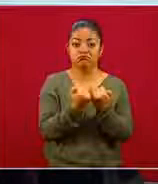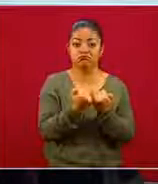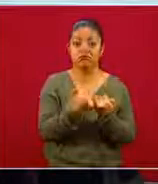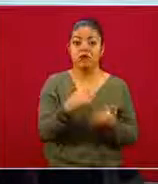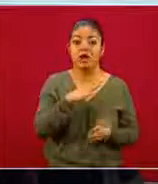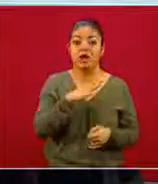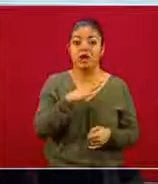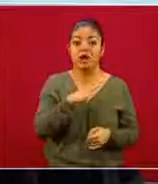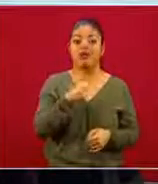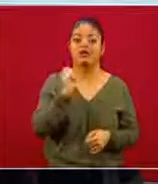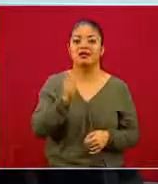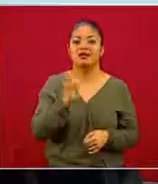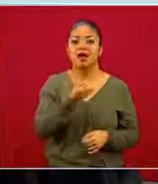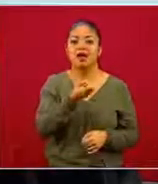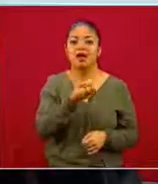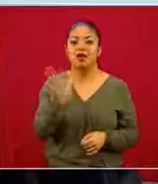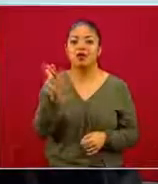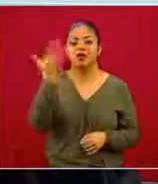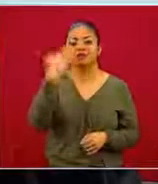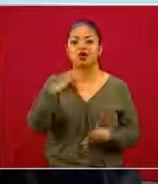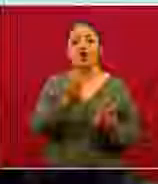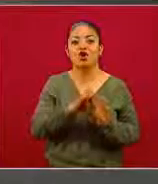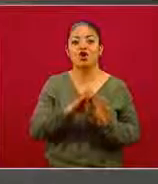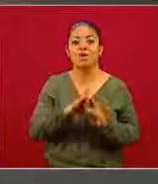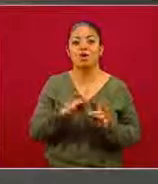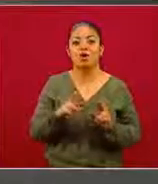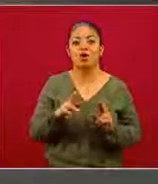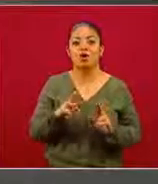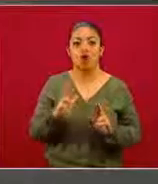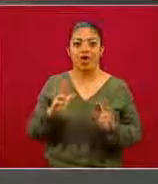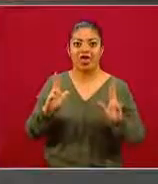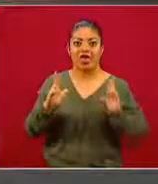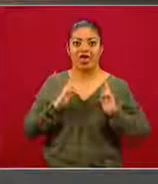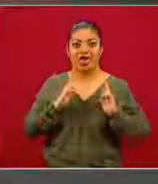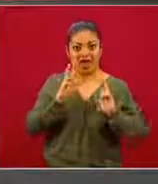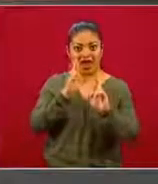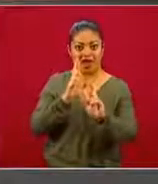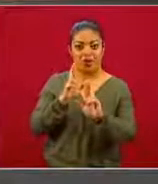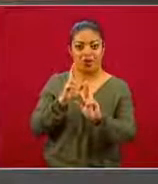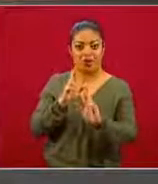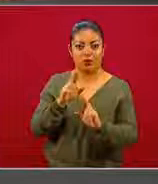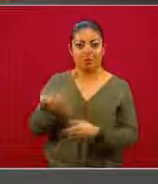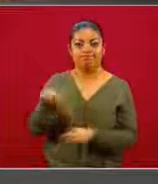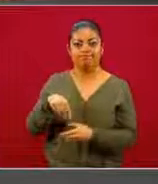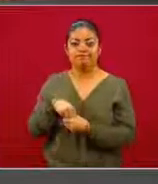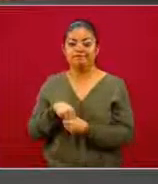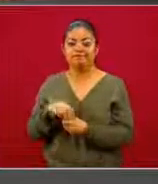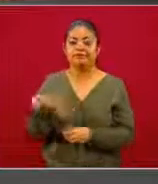main axis that we're all working around.